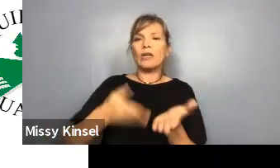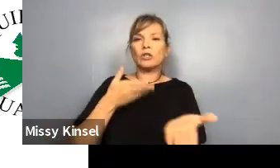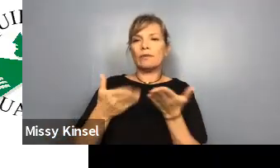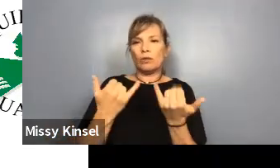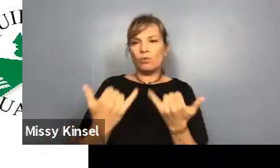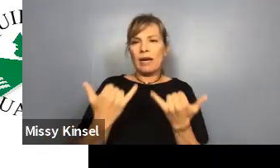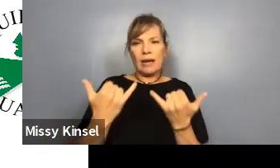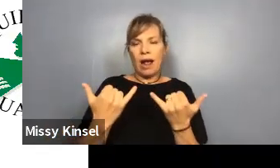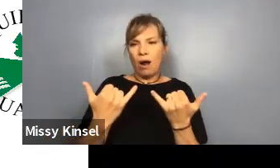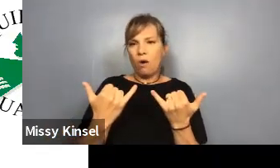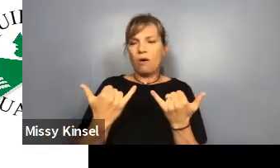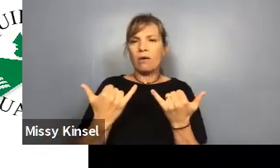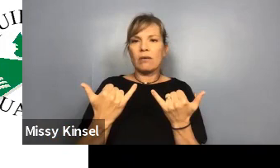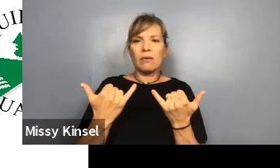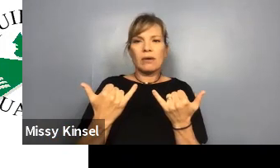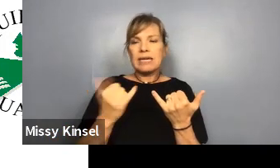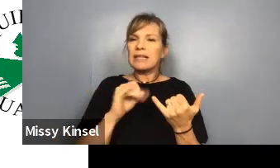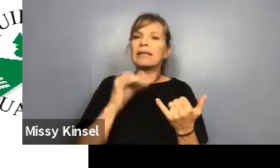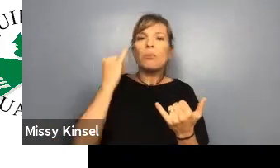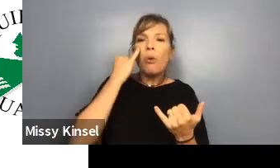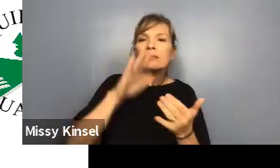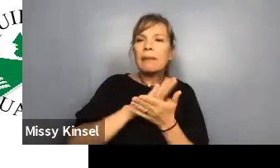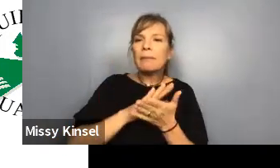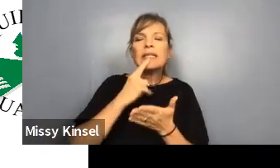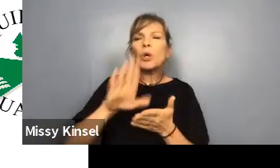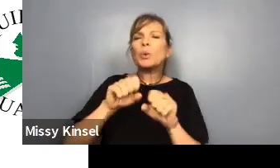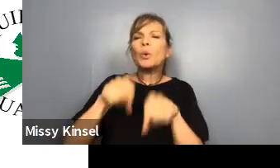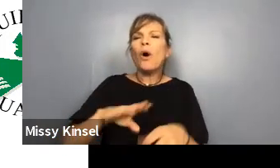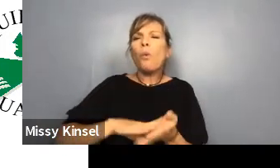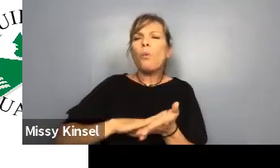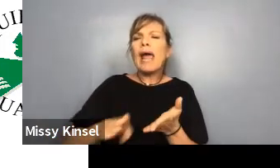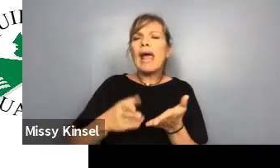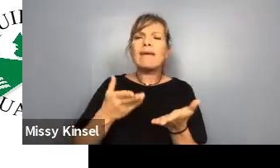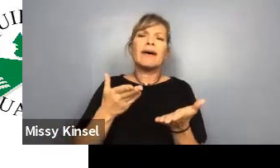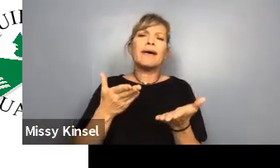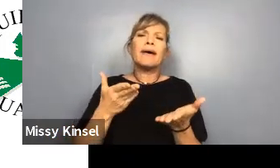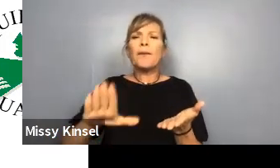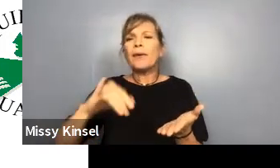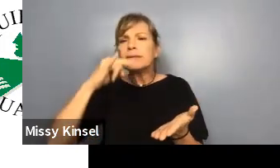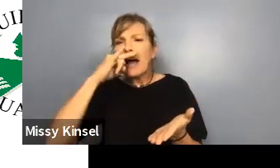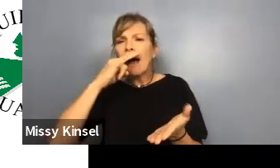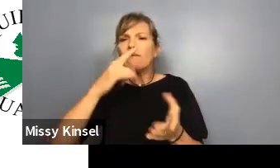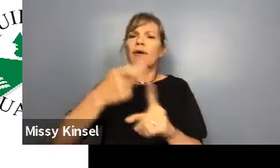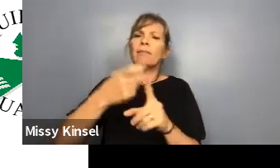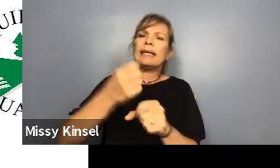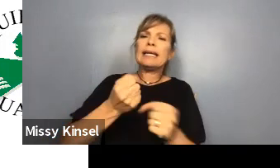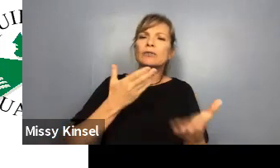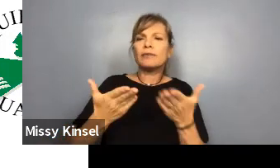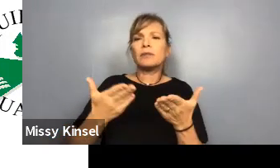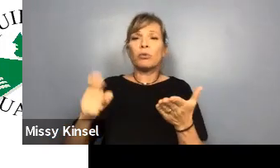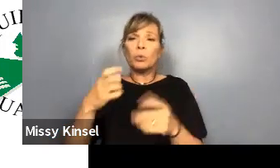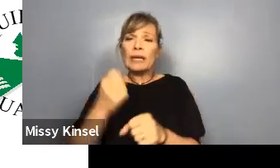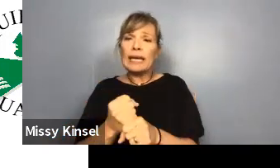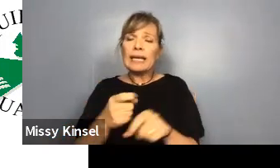now, if a form asks that you waive your child receiving any of the services he or she is supposed to receive in